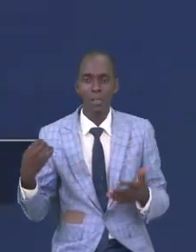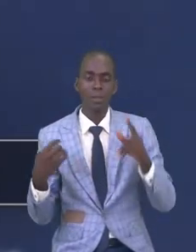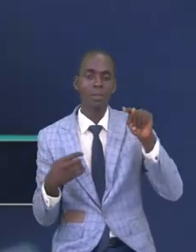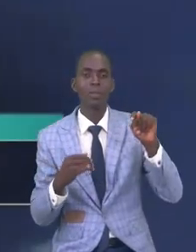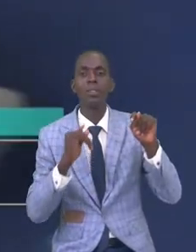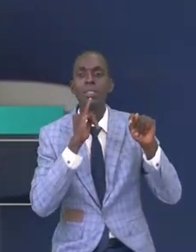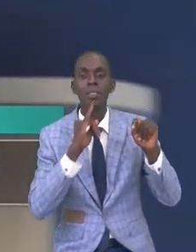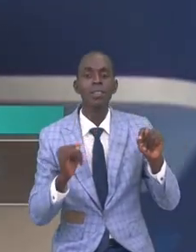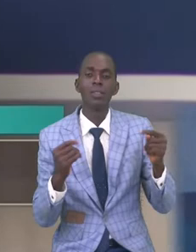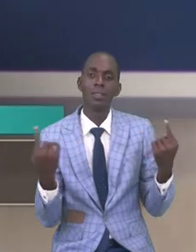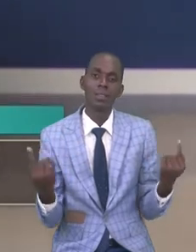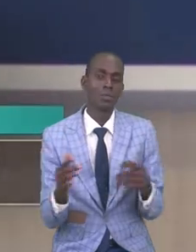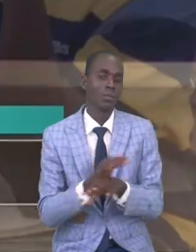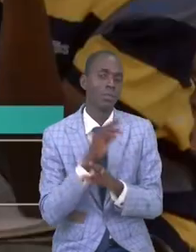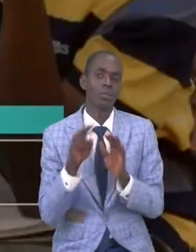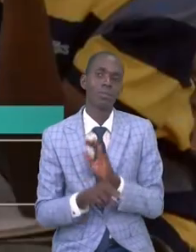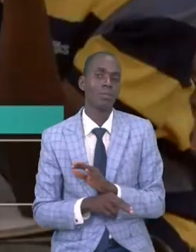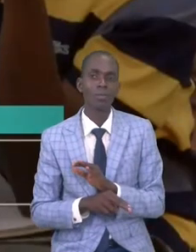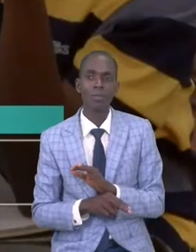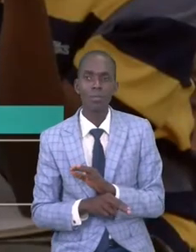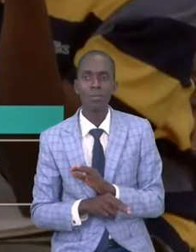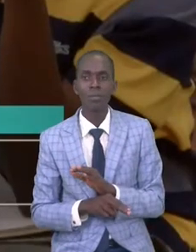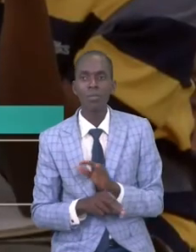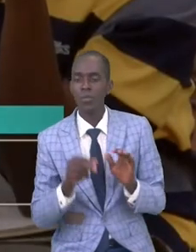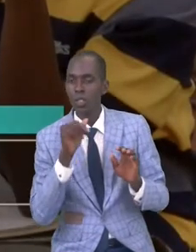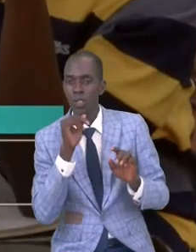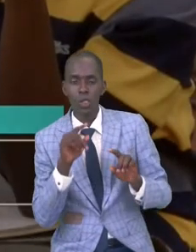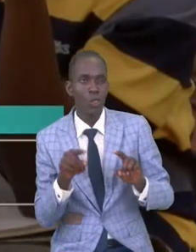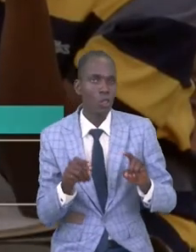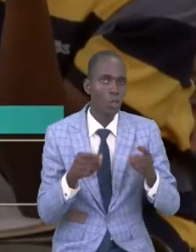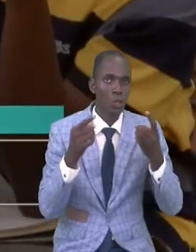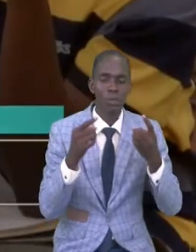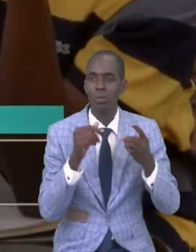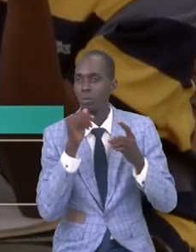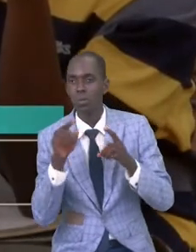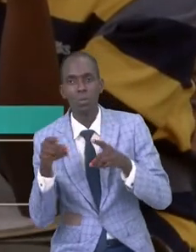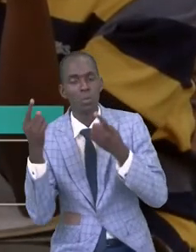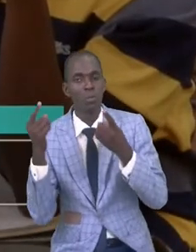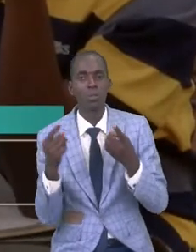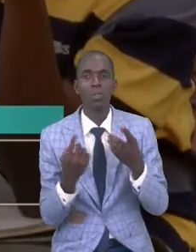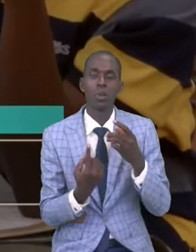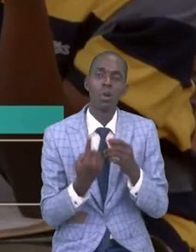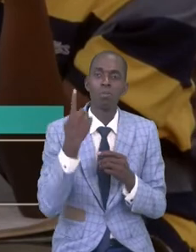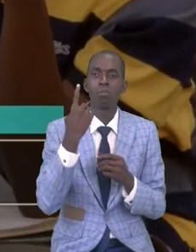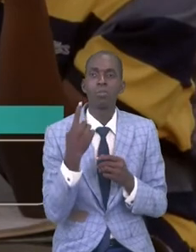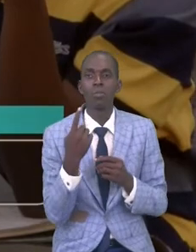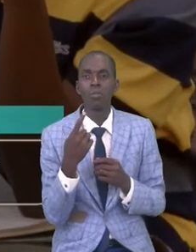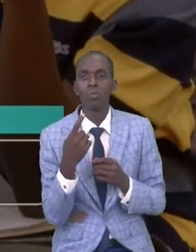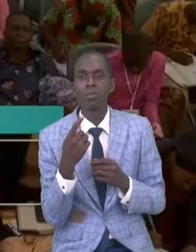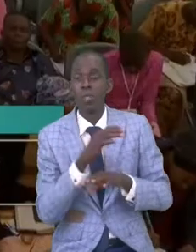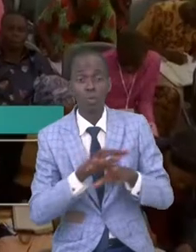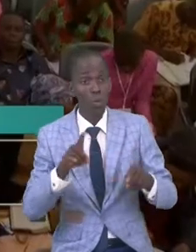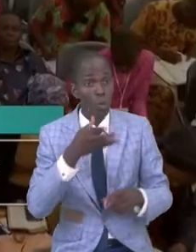transgression. No-go area, that's where you like to go. Don't cross that fence,